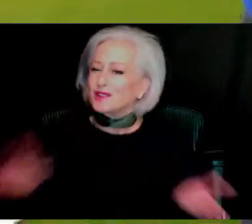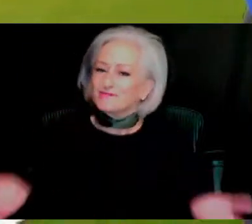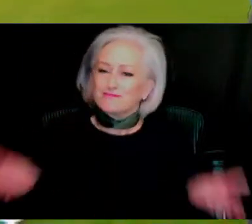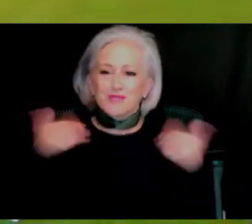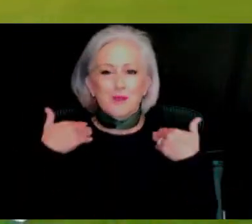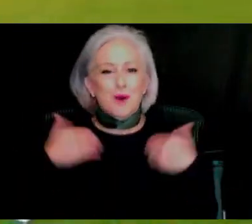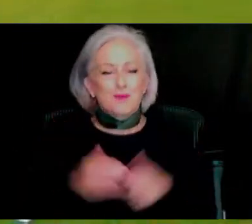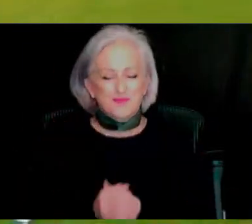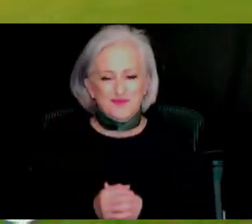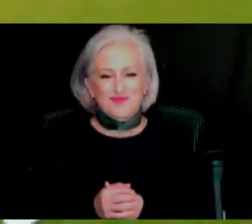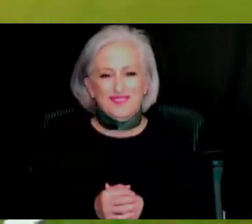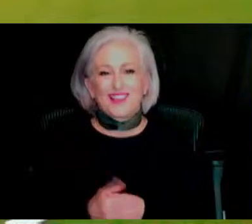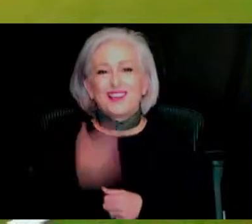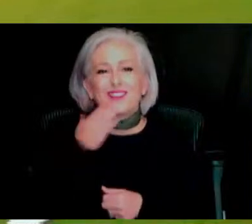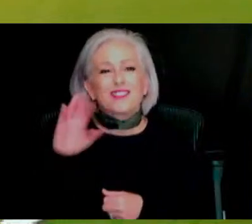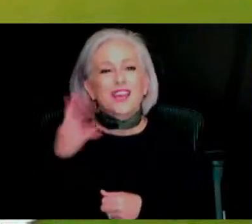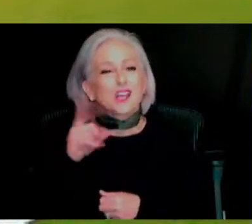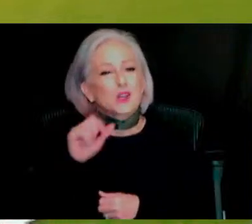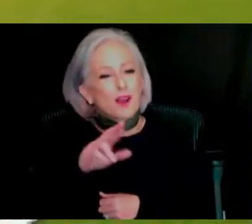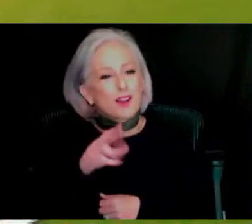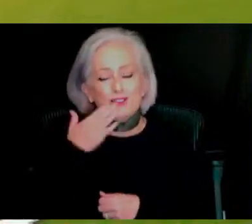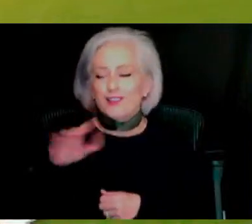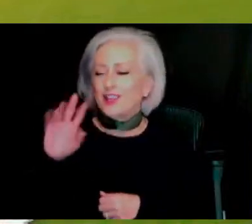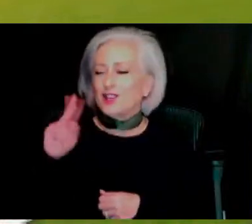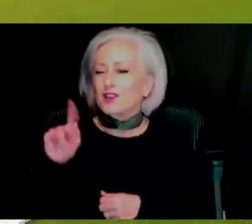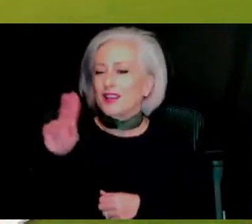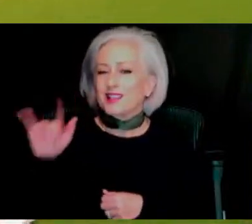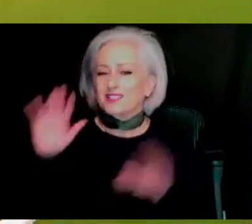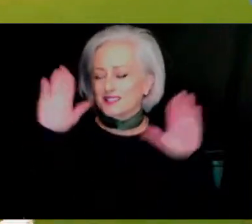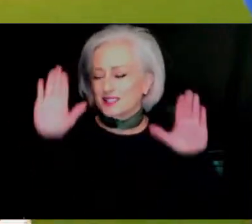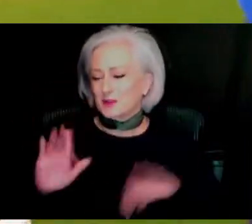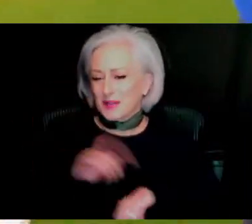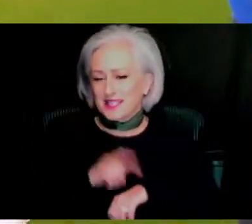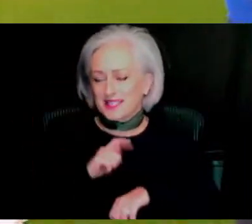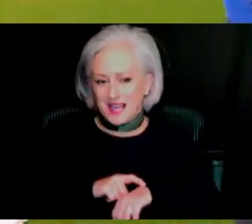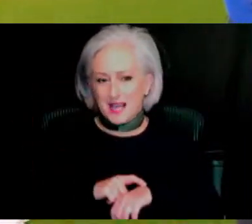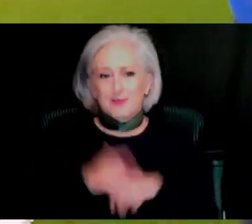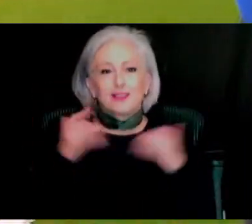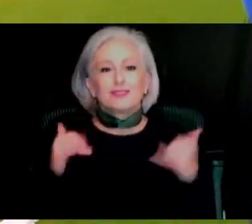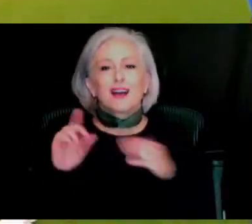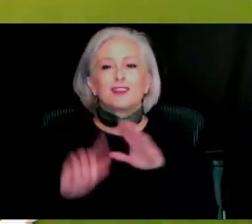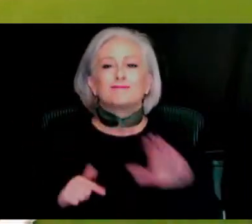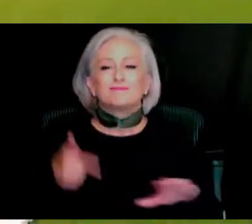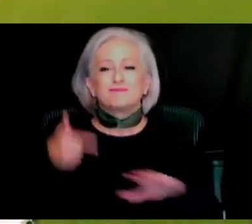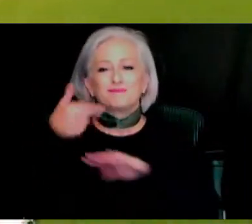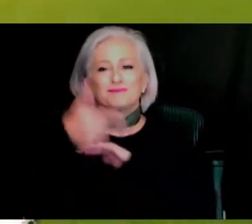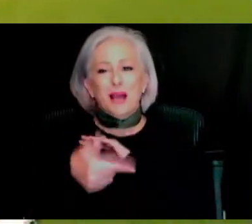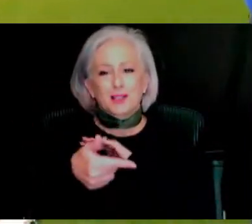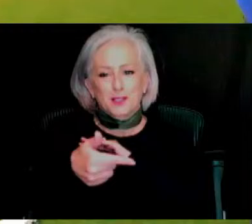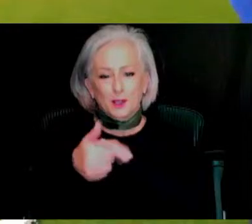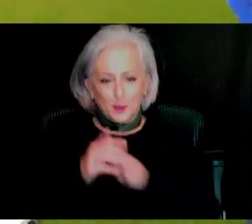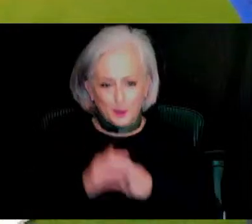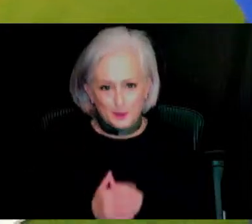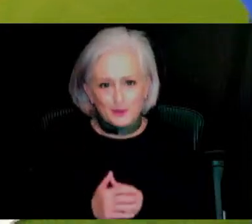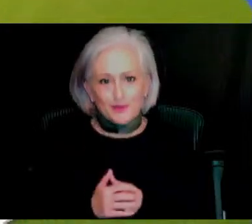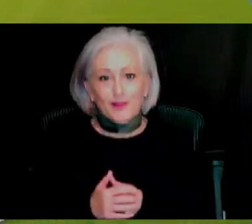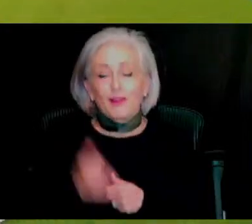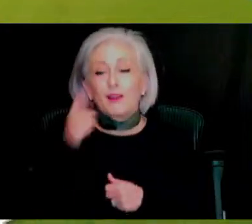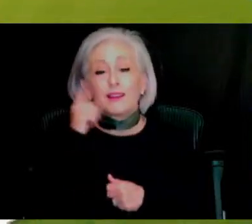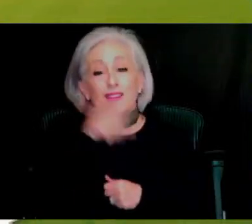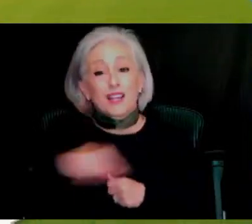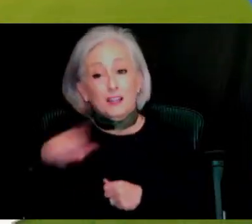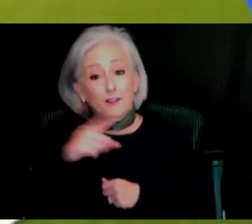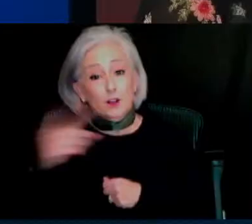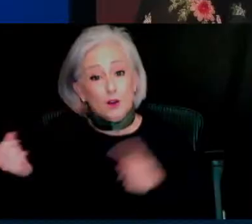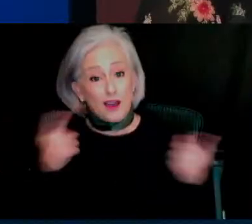Thank you so much, Roger. Thank you, Kelsey. This was a great time. I'm going to toss it back to you in the studio. And if the audience, if there are any viewer questions, I'm